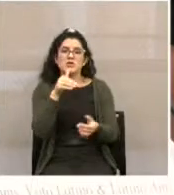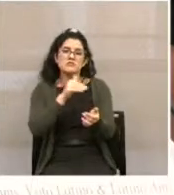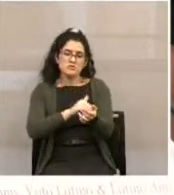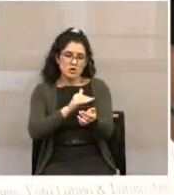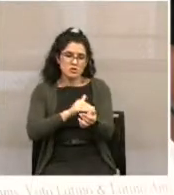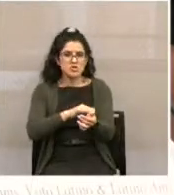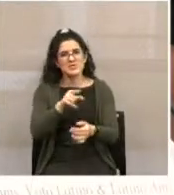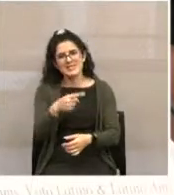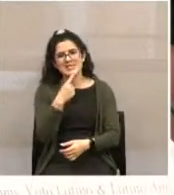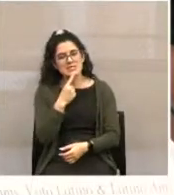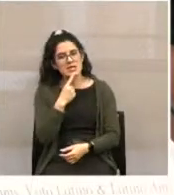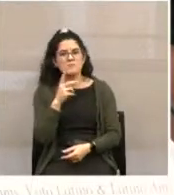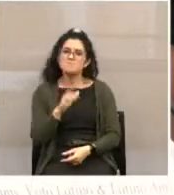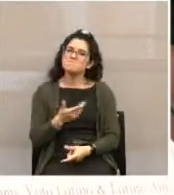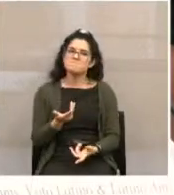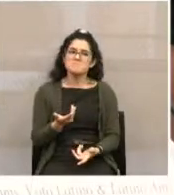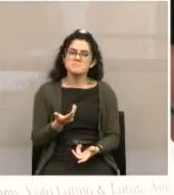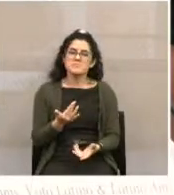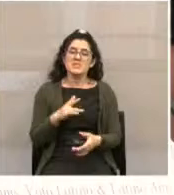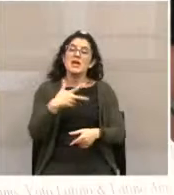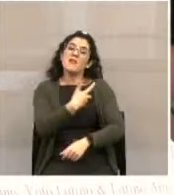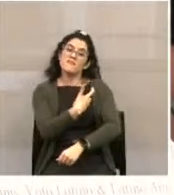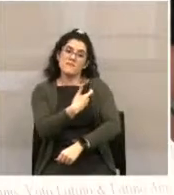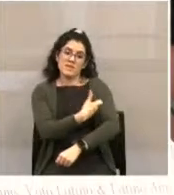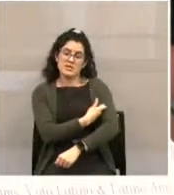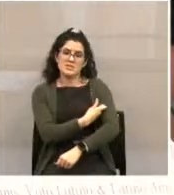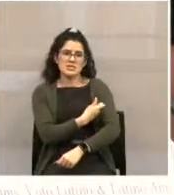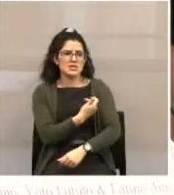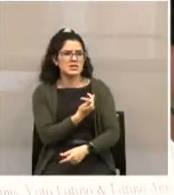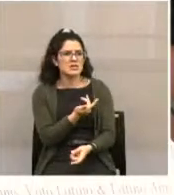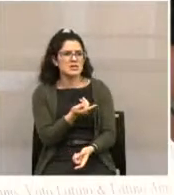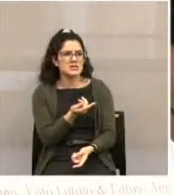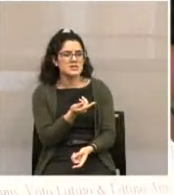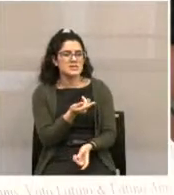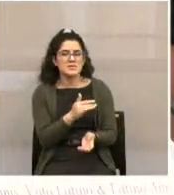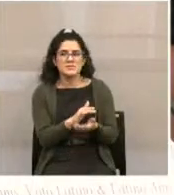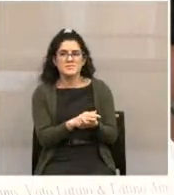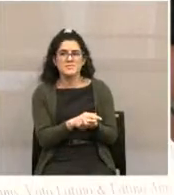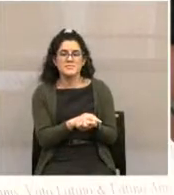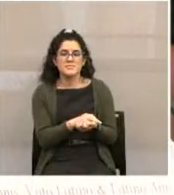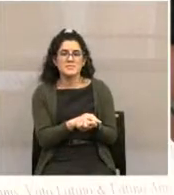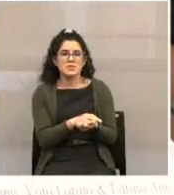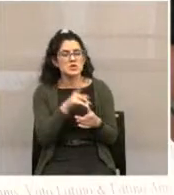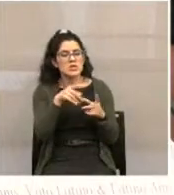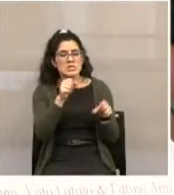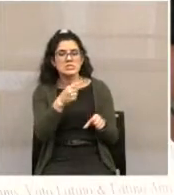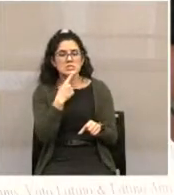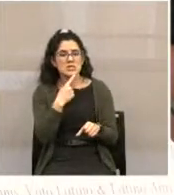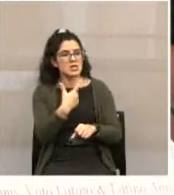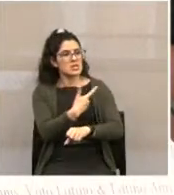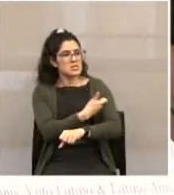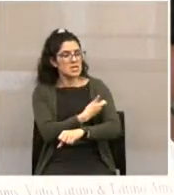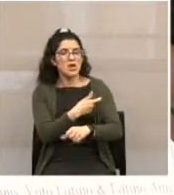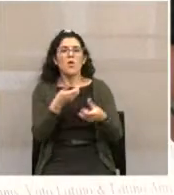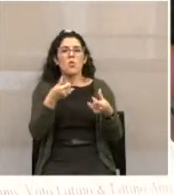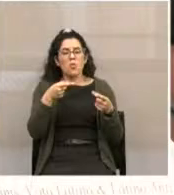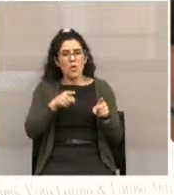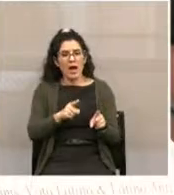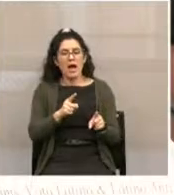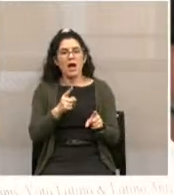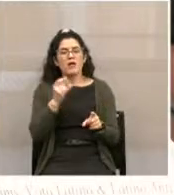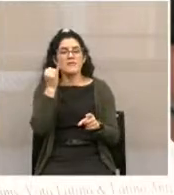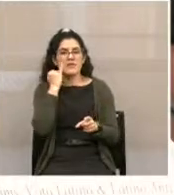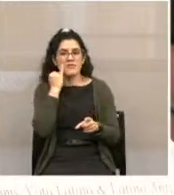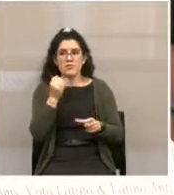there to say that the vaccine doesn't, you can take the vaccine while breastfeeding, or the vaccine doesn't